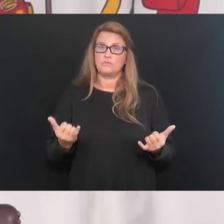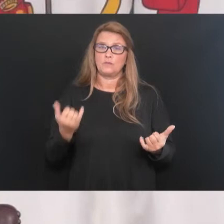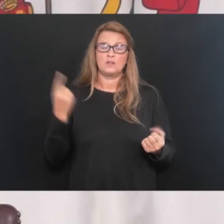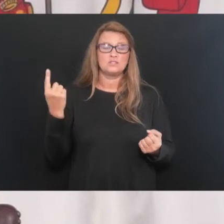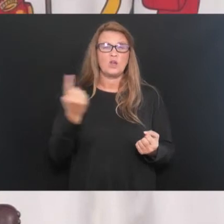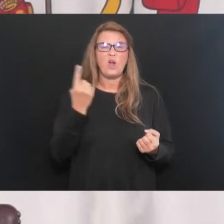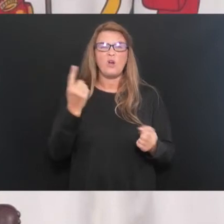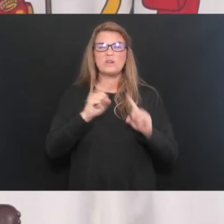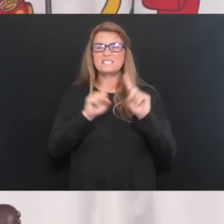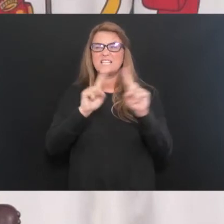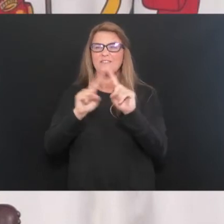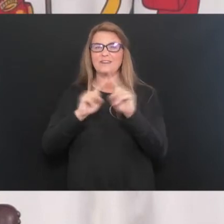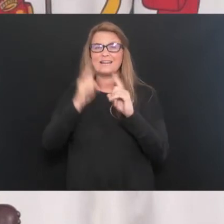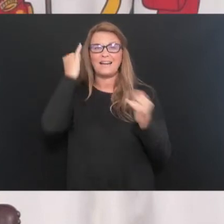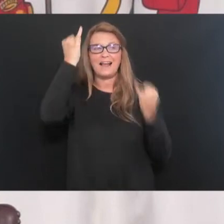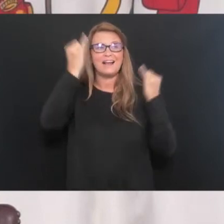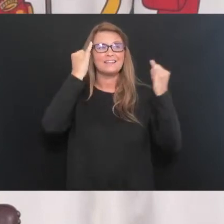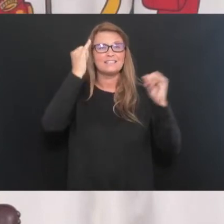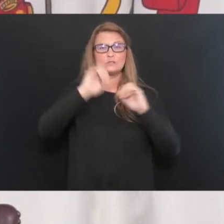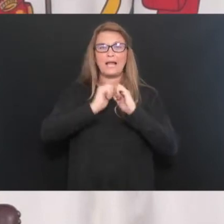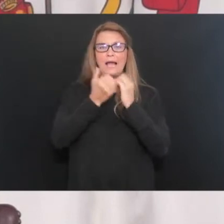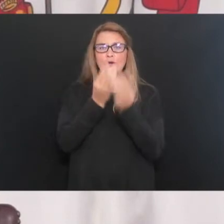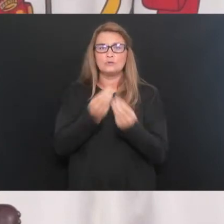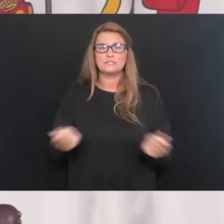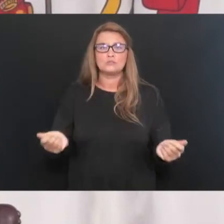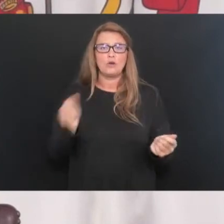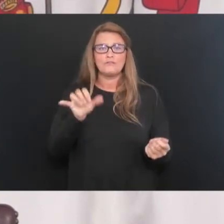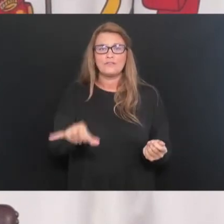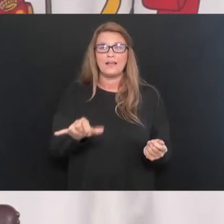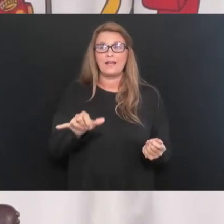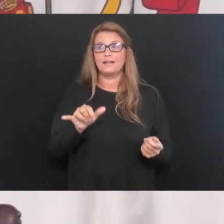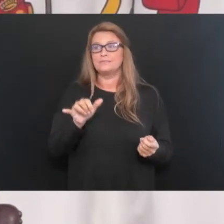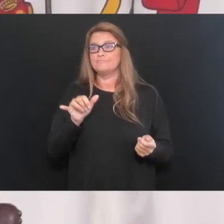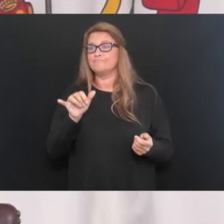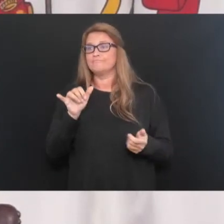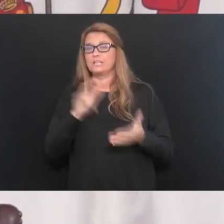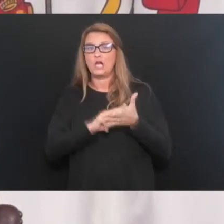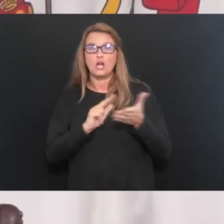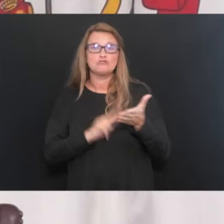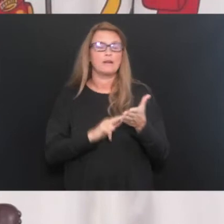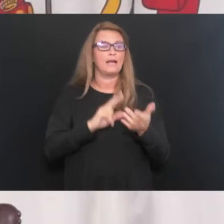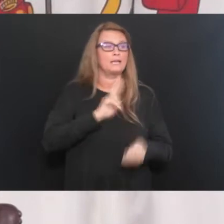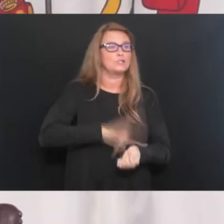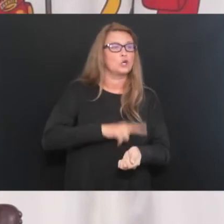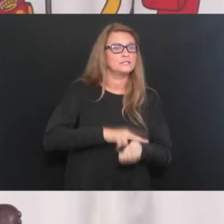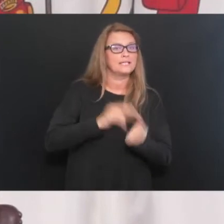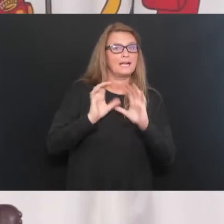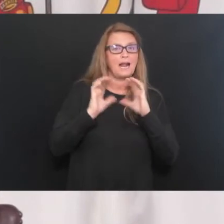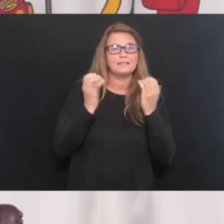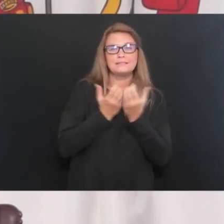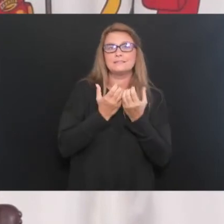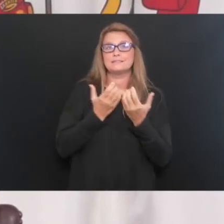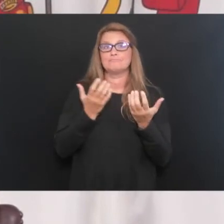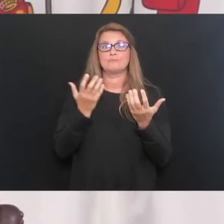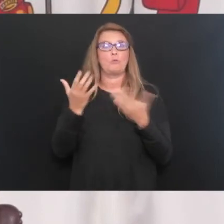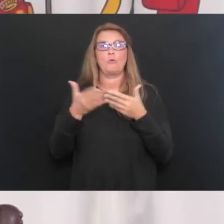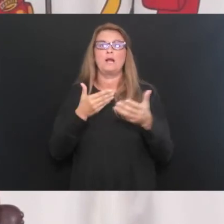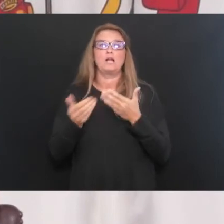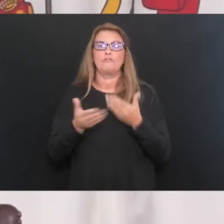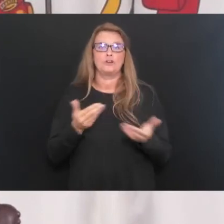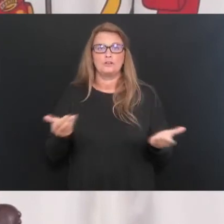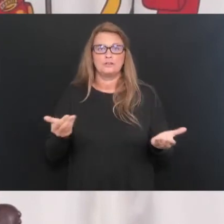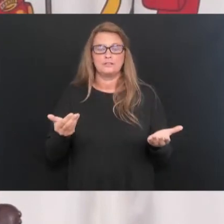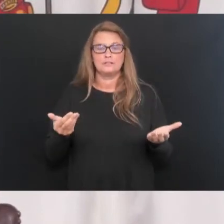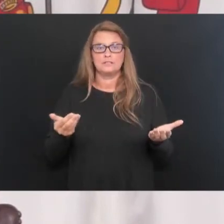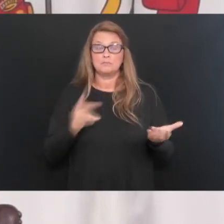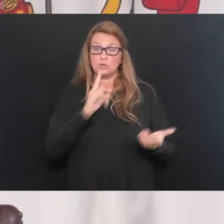of ideas on the table on how we can cure that, whether it be contracting or nursing classes or whatever it may be. But